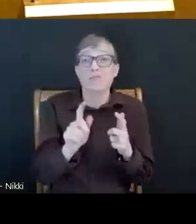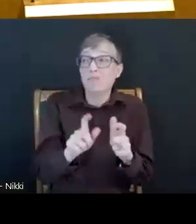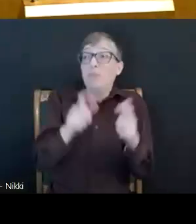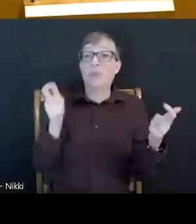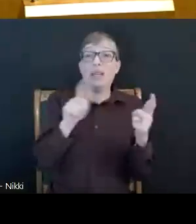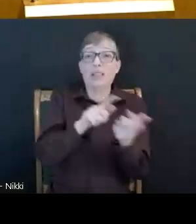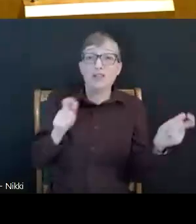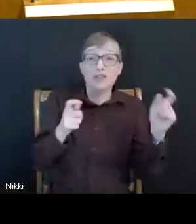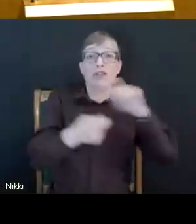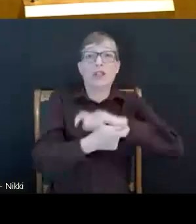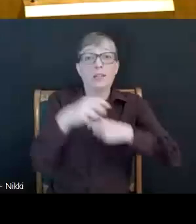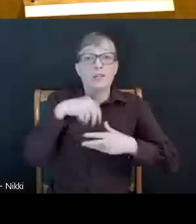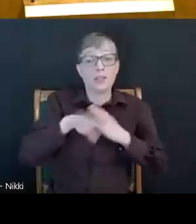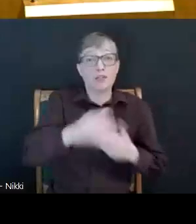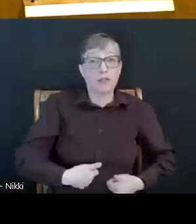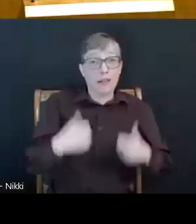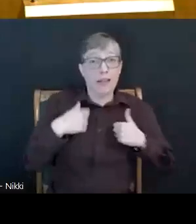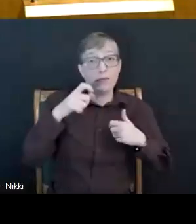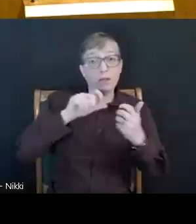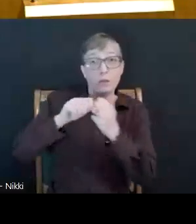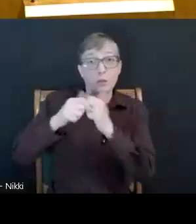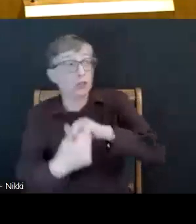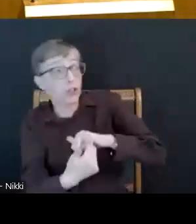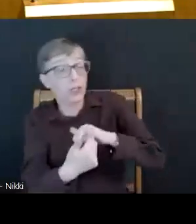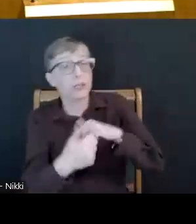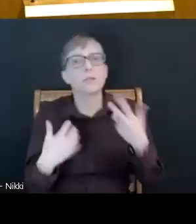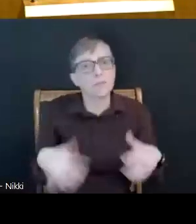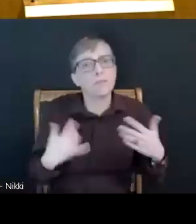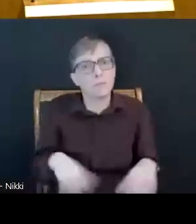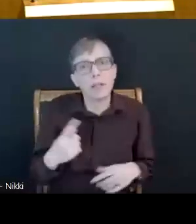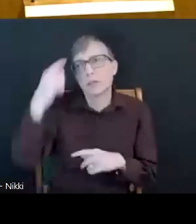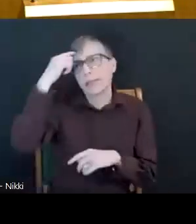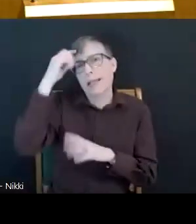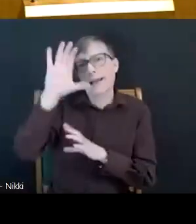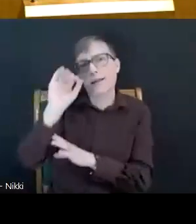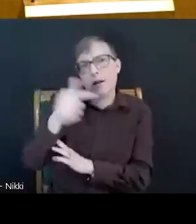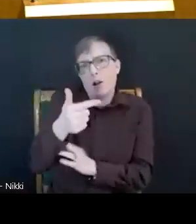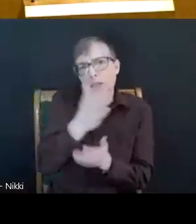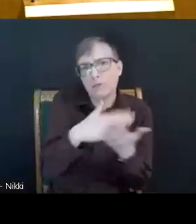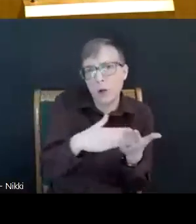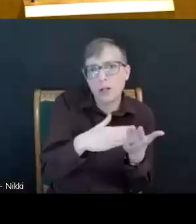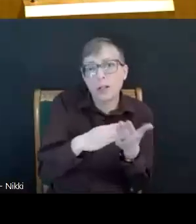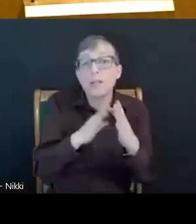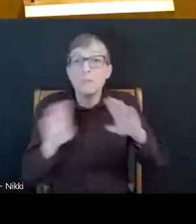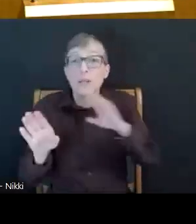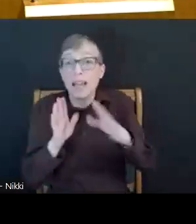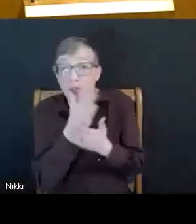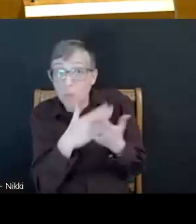cognitive component, knowing what's going on, then a behavioral component of knowing what you can do about it, and